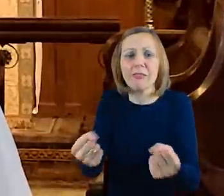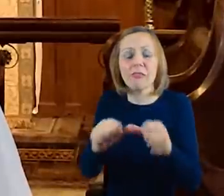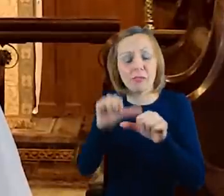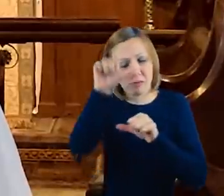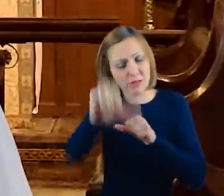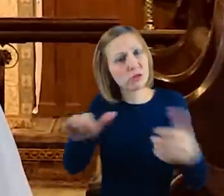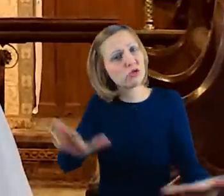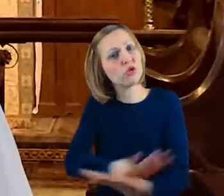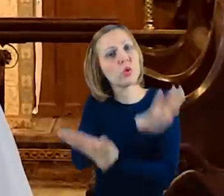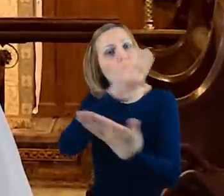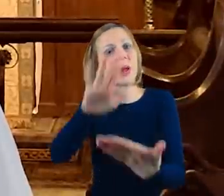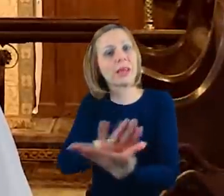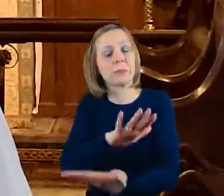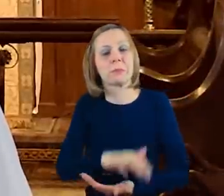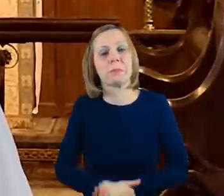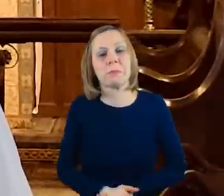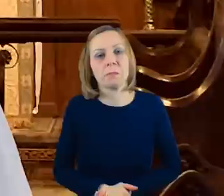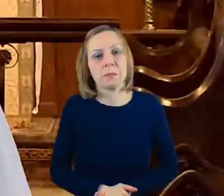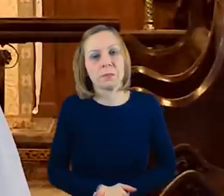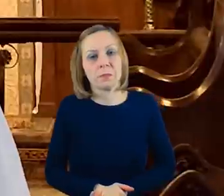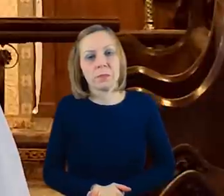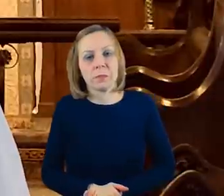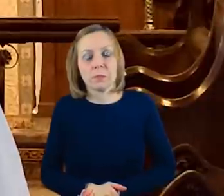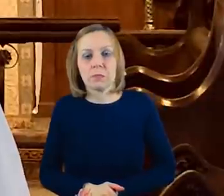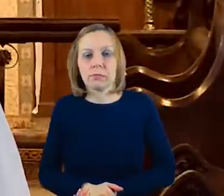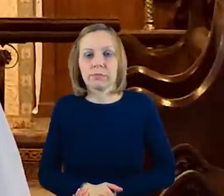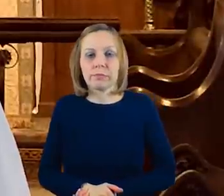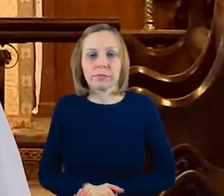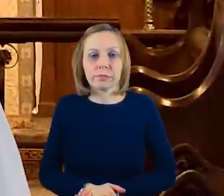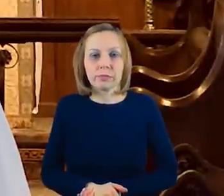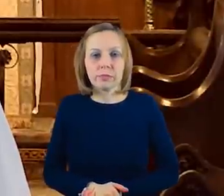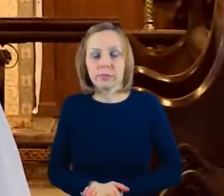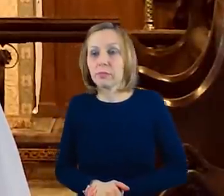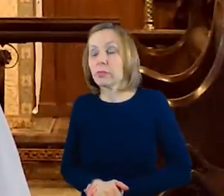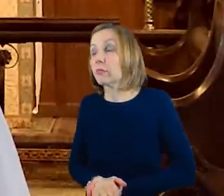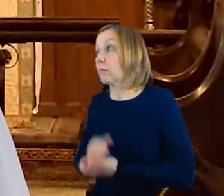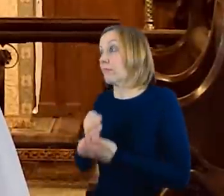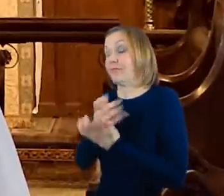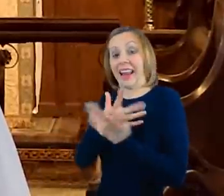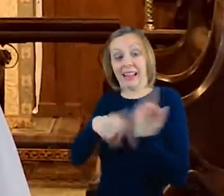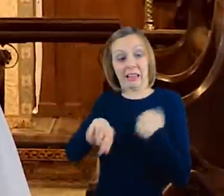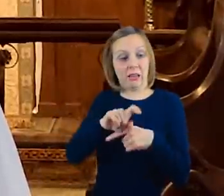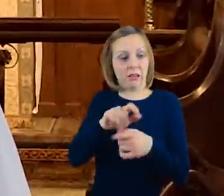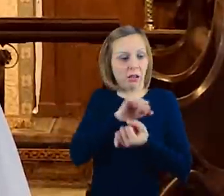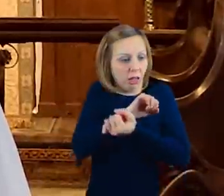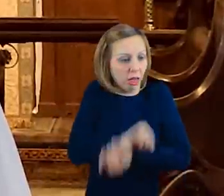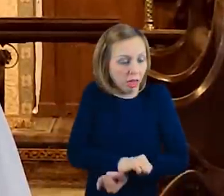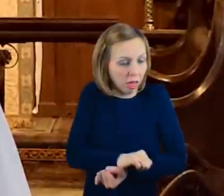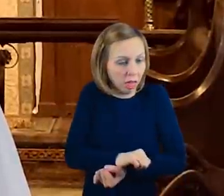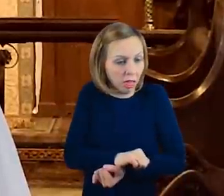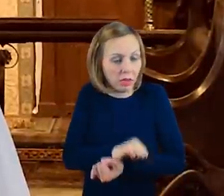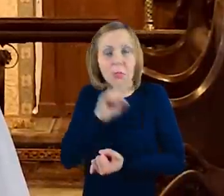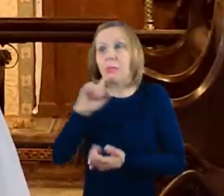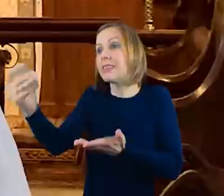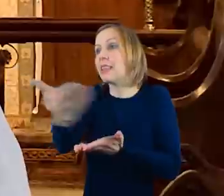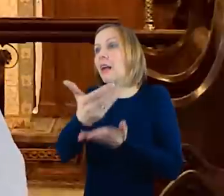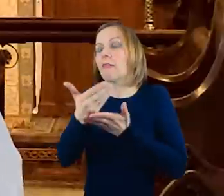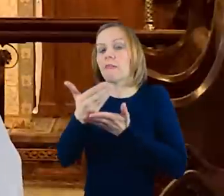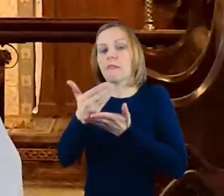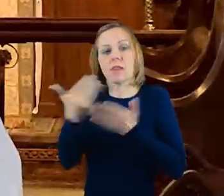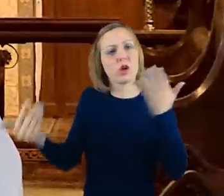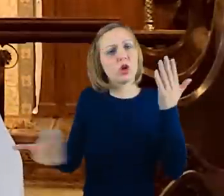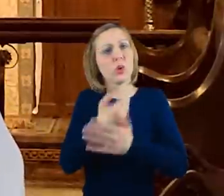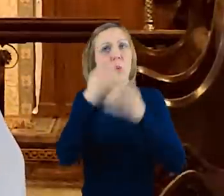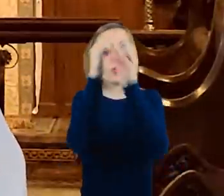joy. Save us from all that holds us captive. Restore our vision, that our tongue may